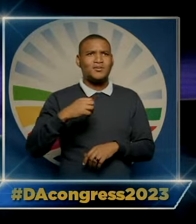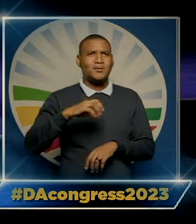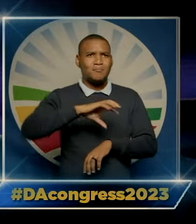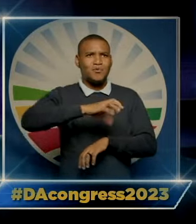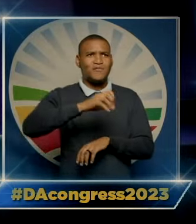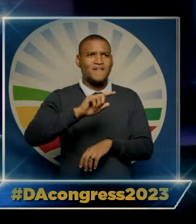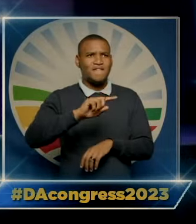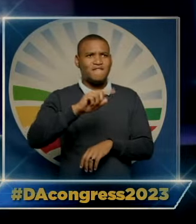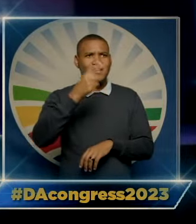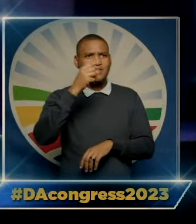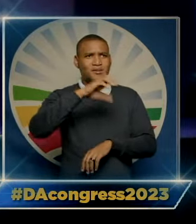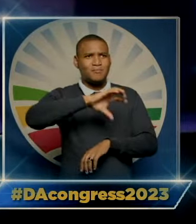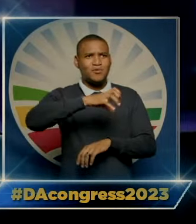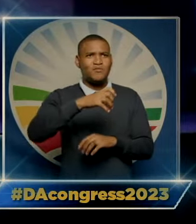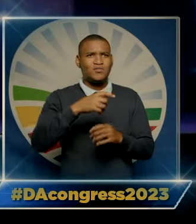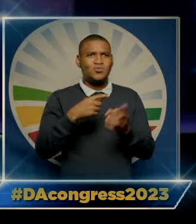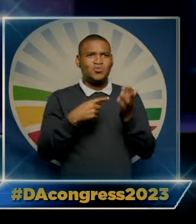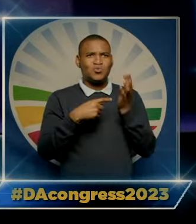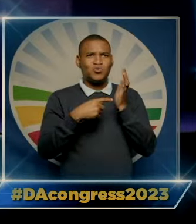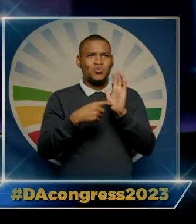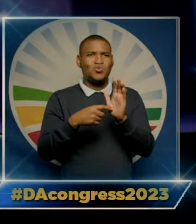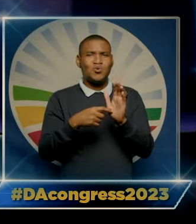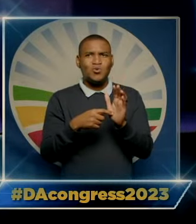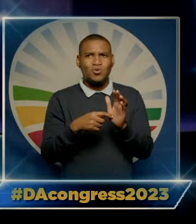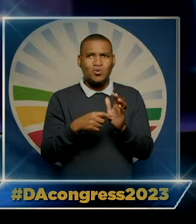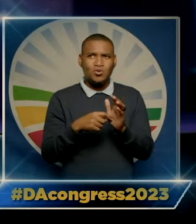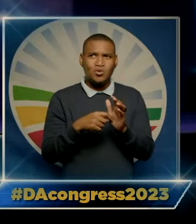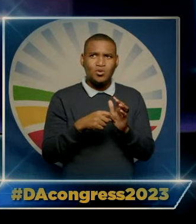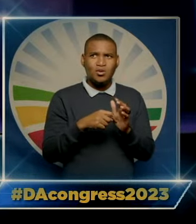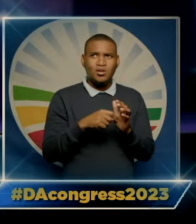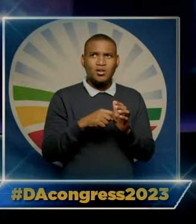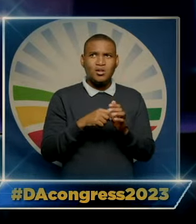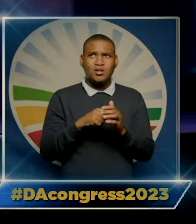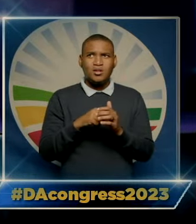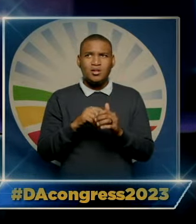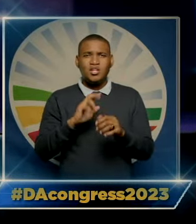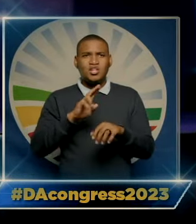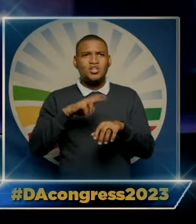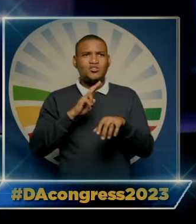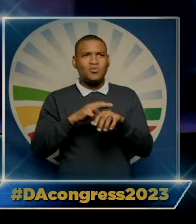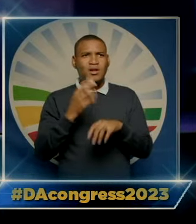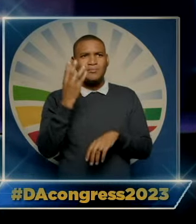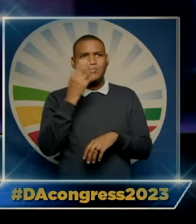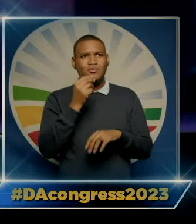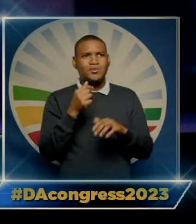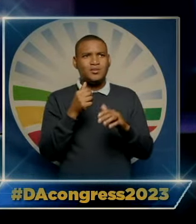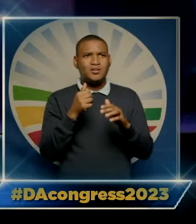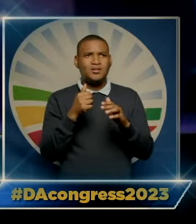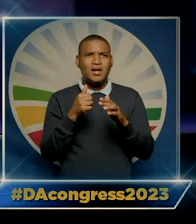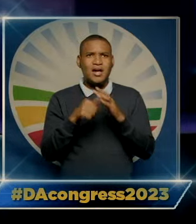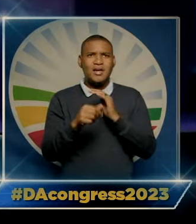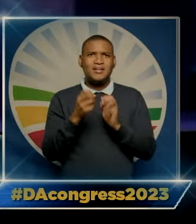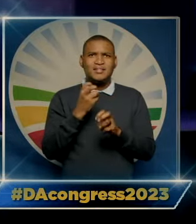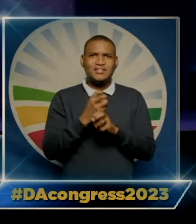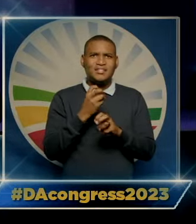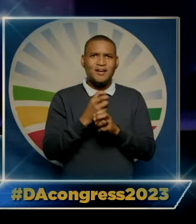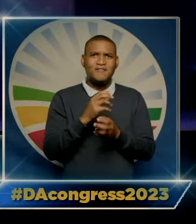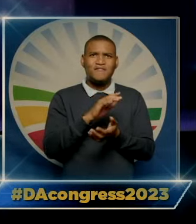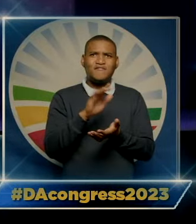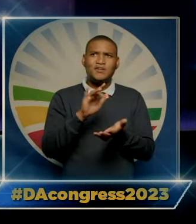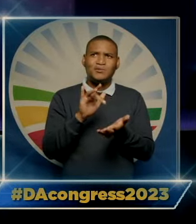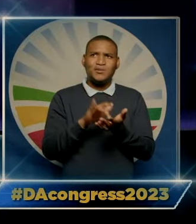province showcases rugged wild coast beaches and unspoiled natural beauty. Under tough drought conditions, our governments here